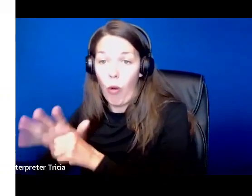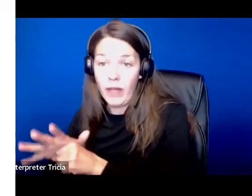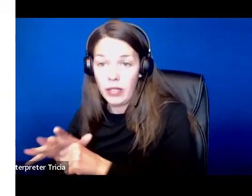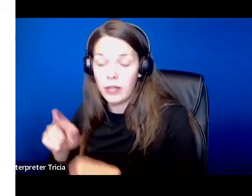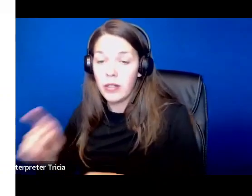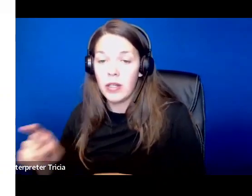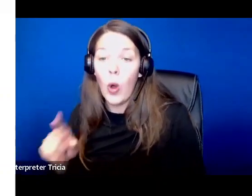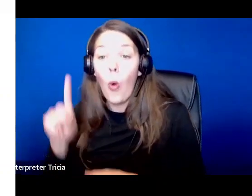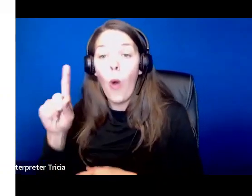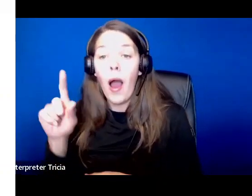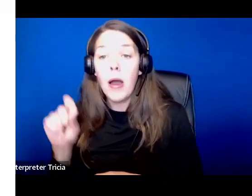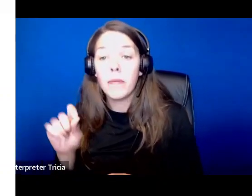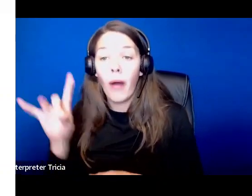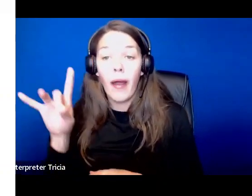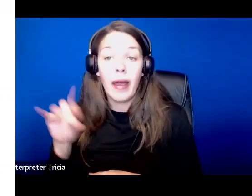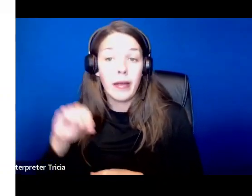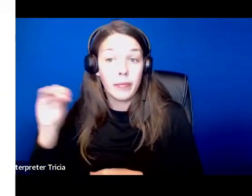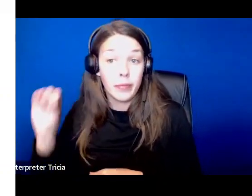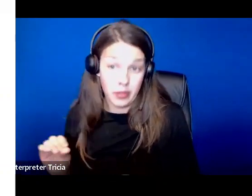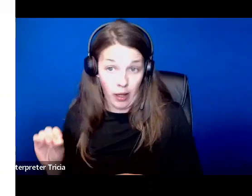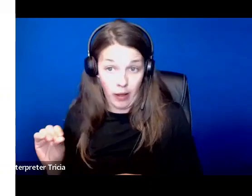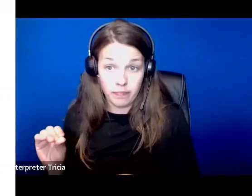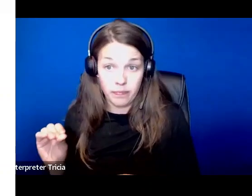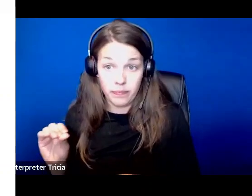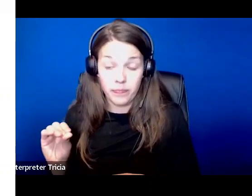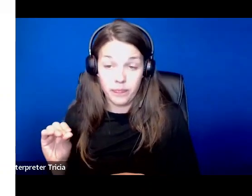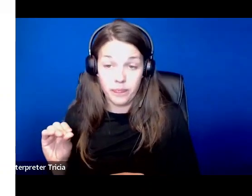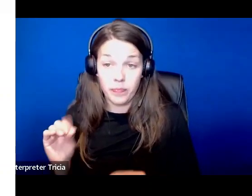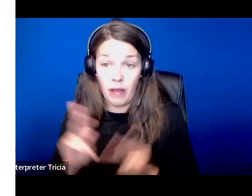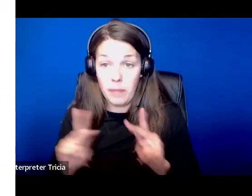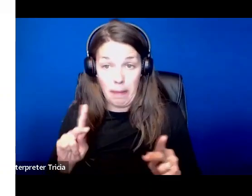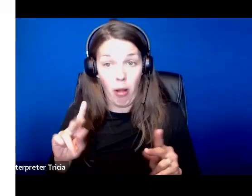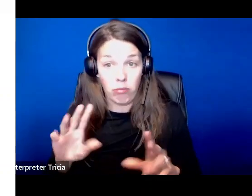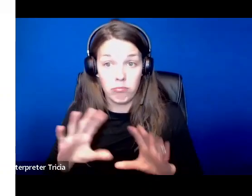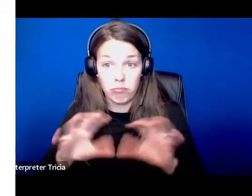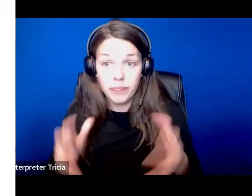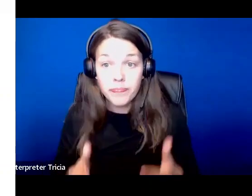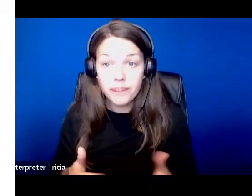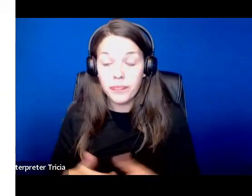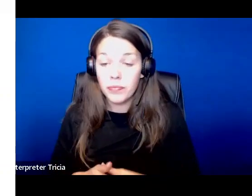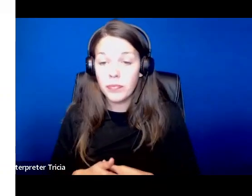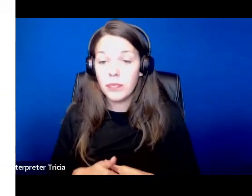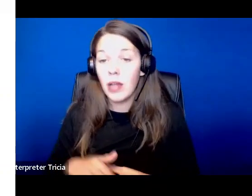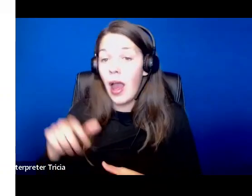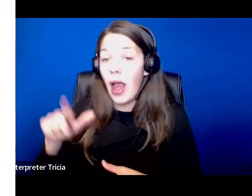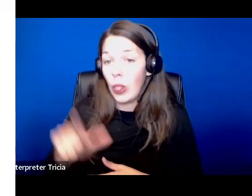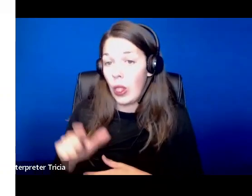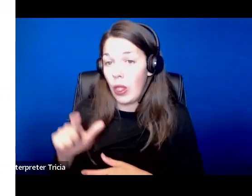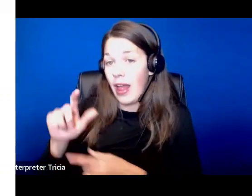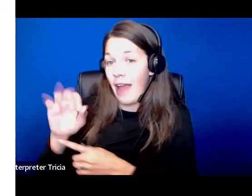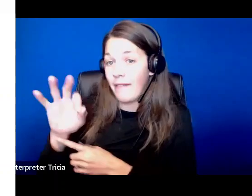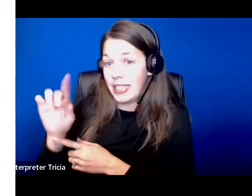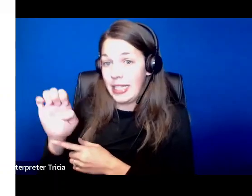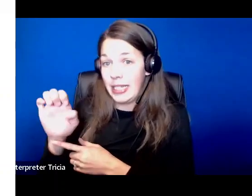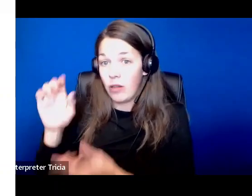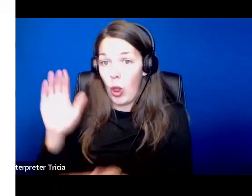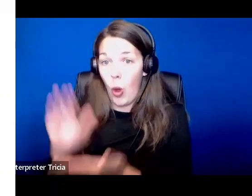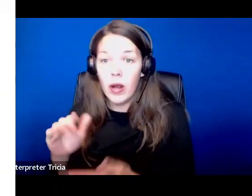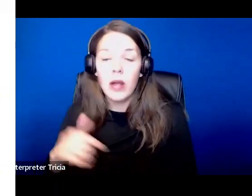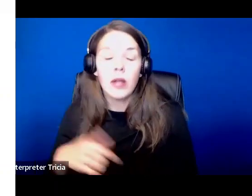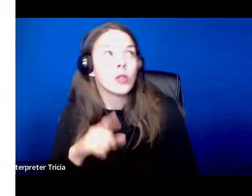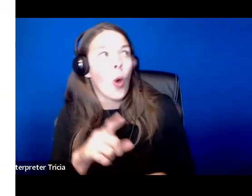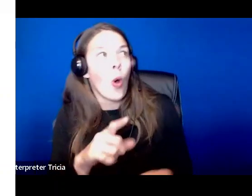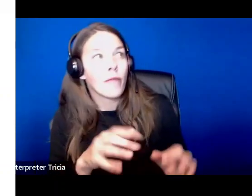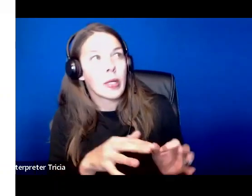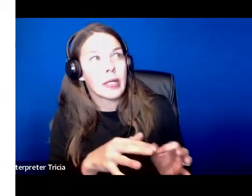about 1.8% of the labor force, the impact in lower FTE. If we were to translate that to Northeast Minnesota